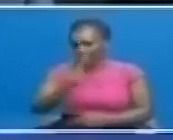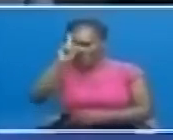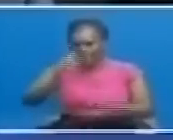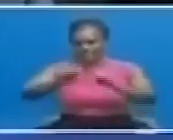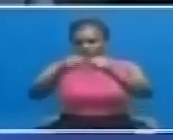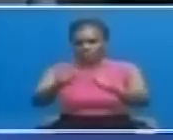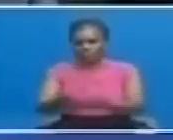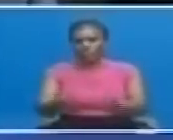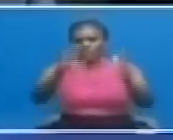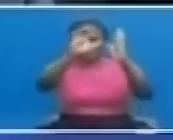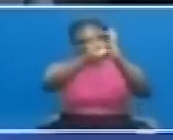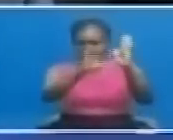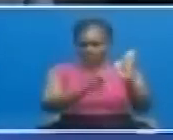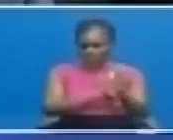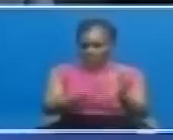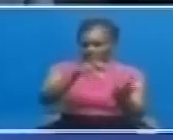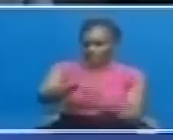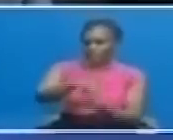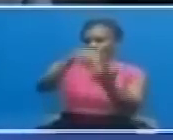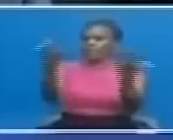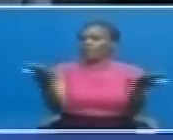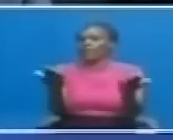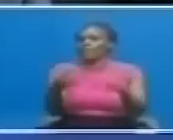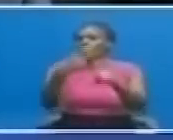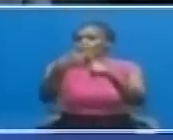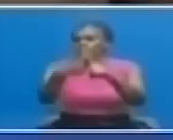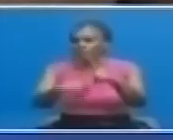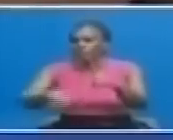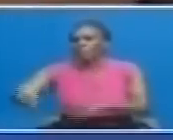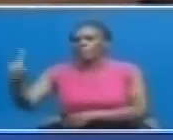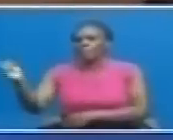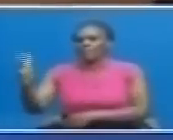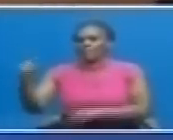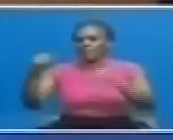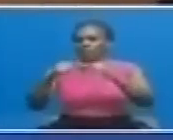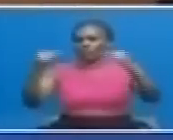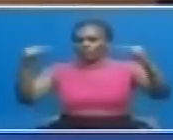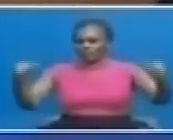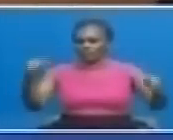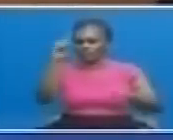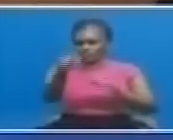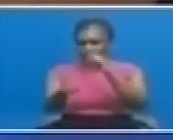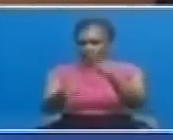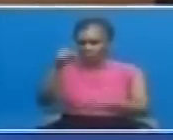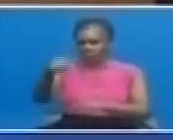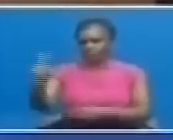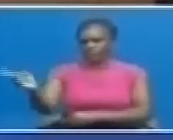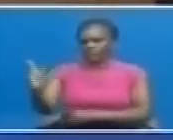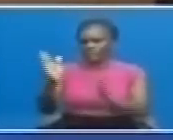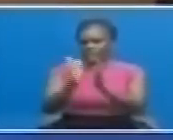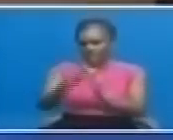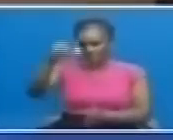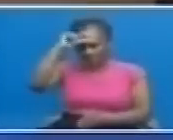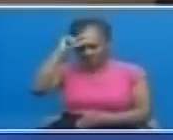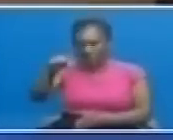of the constitution, more so coming from the head of state. The opposition's criticism of the president and the government